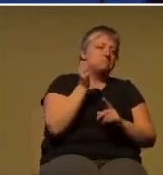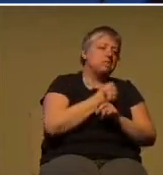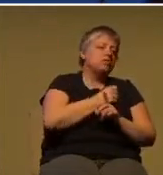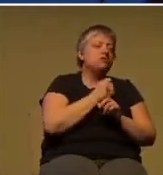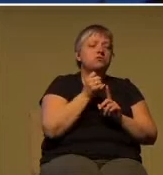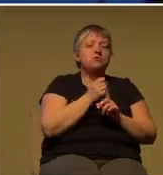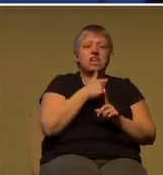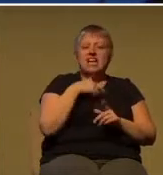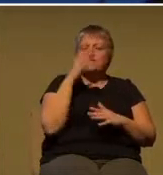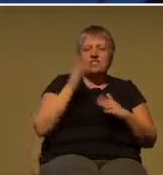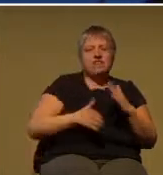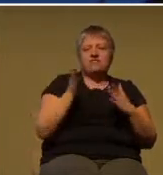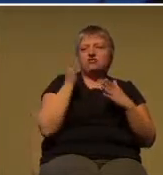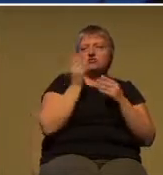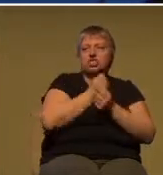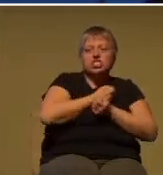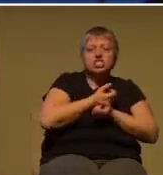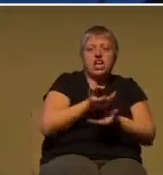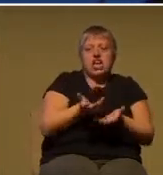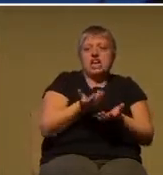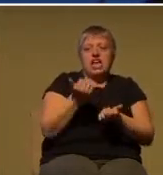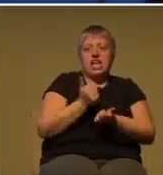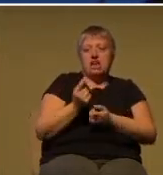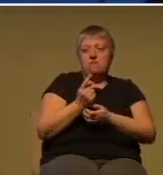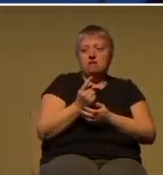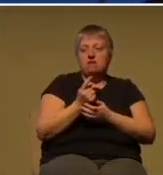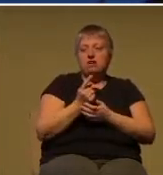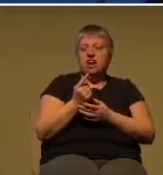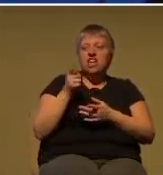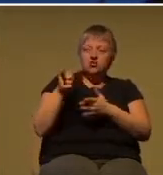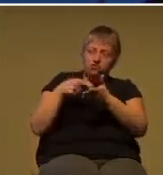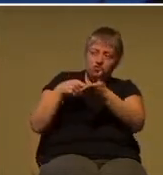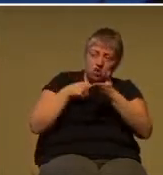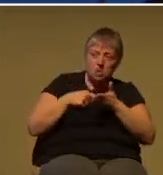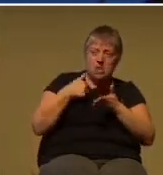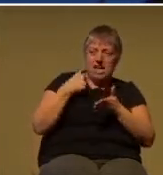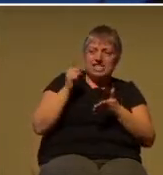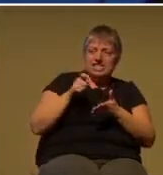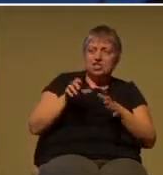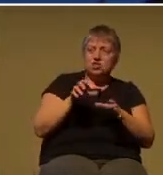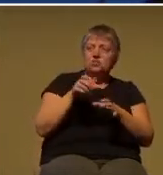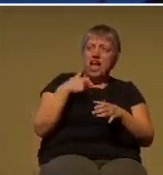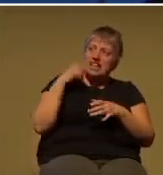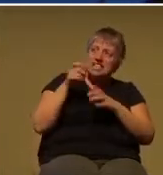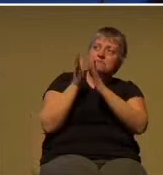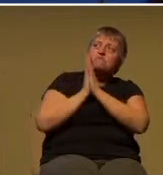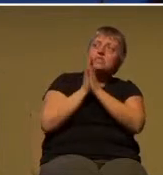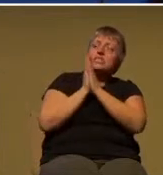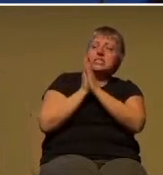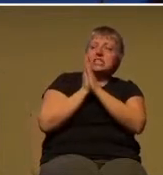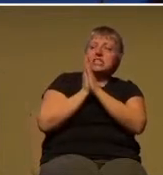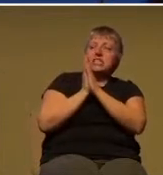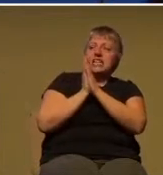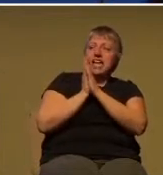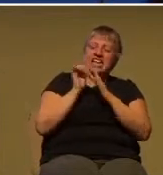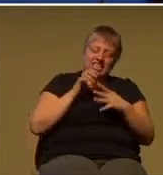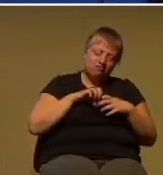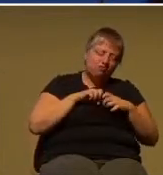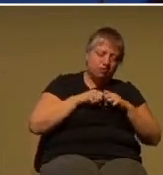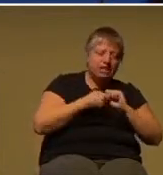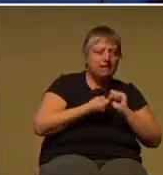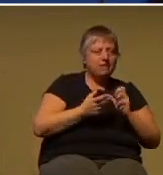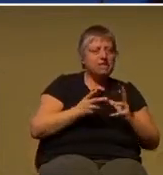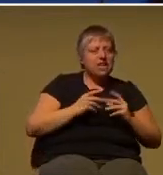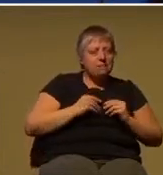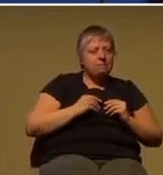with anybody. And she says, and you've shown me what I need to do. I need to go pray to God, and I need to start grieving in